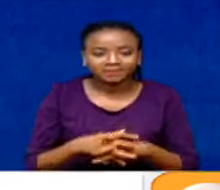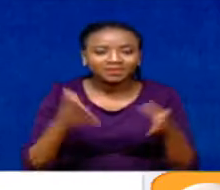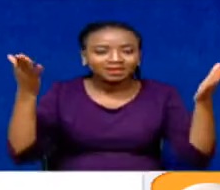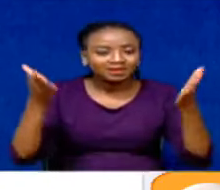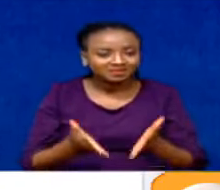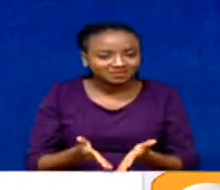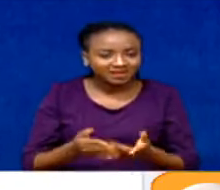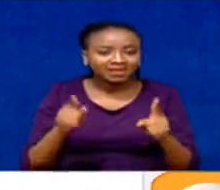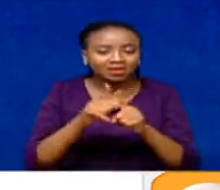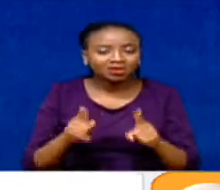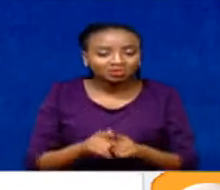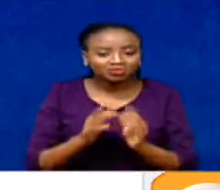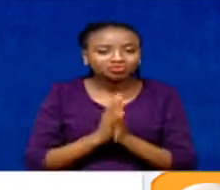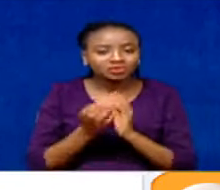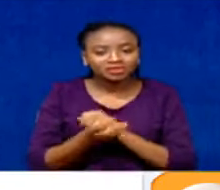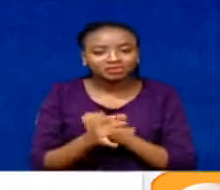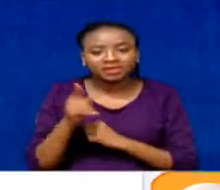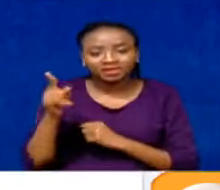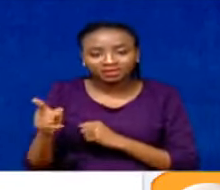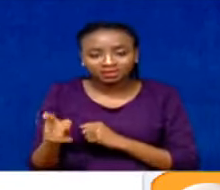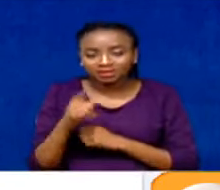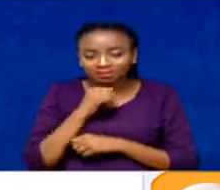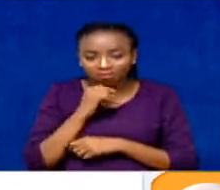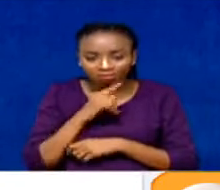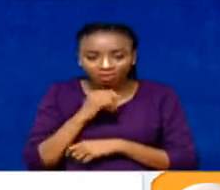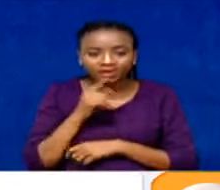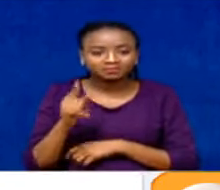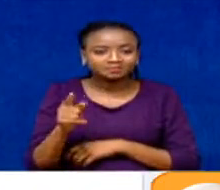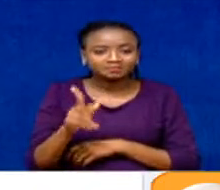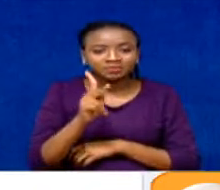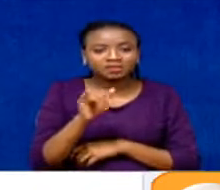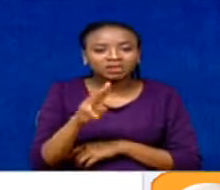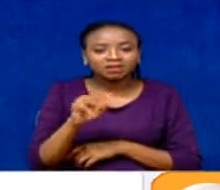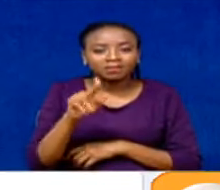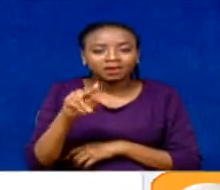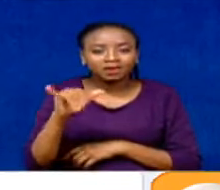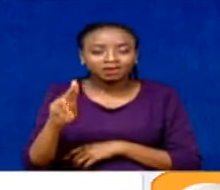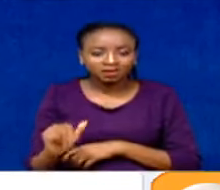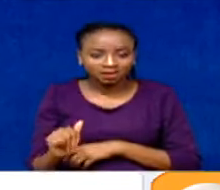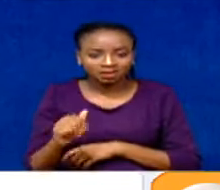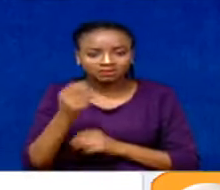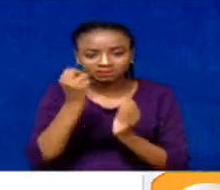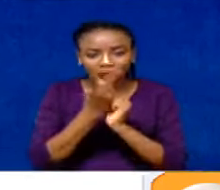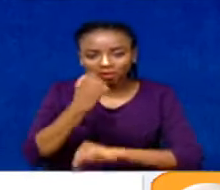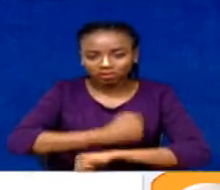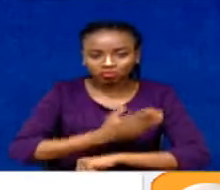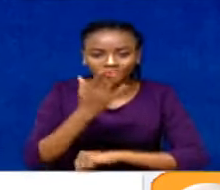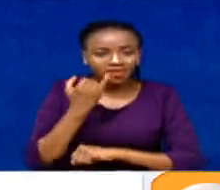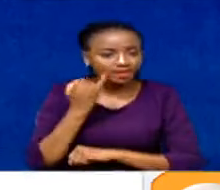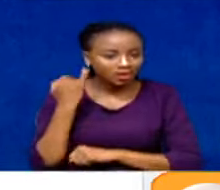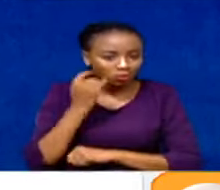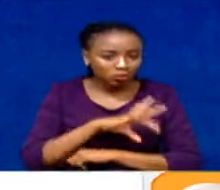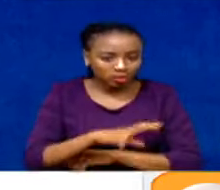Valley region. And as Marianne Nyambura reports, Anthony, who was a candidate in Kiamaina Secondary School in